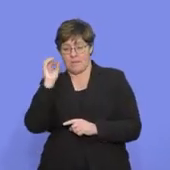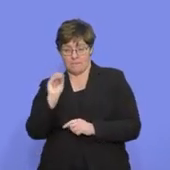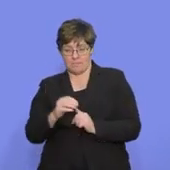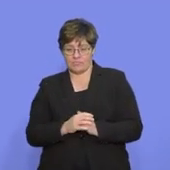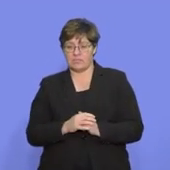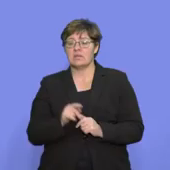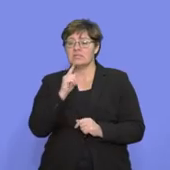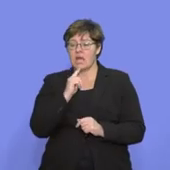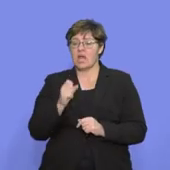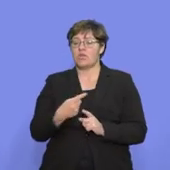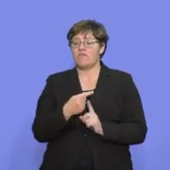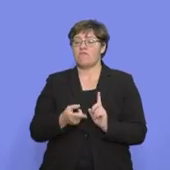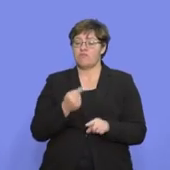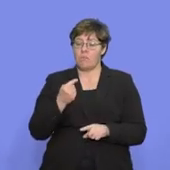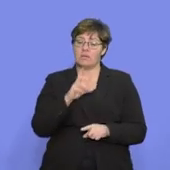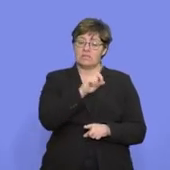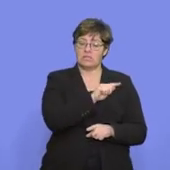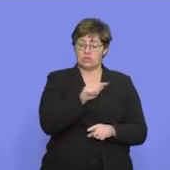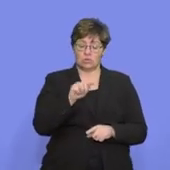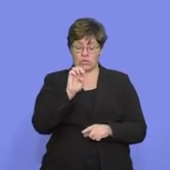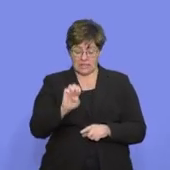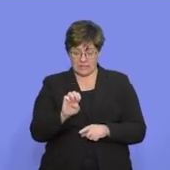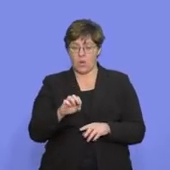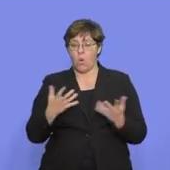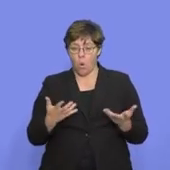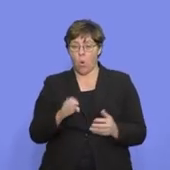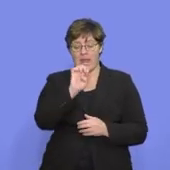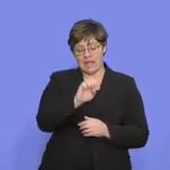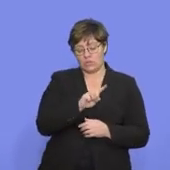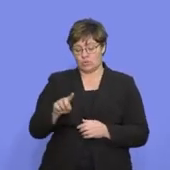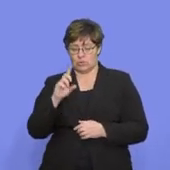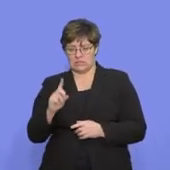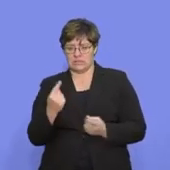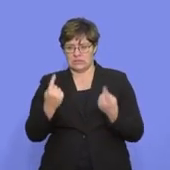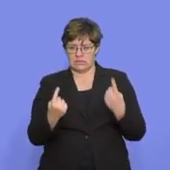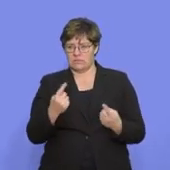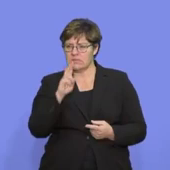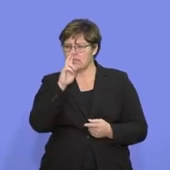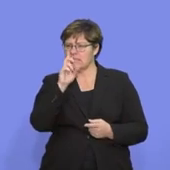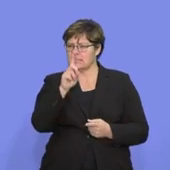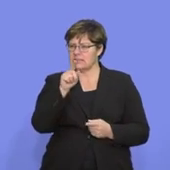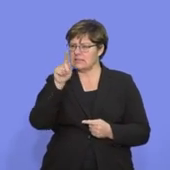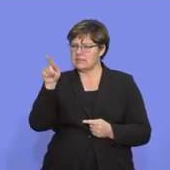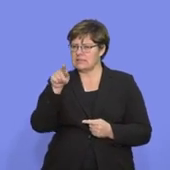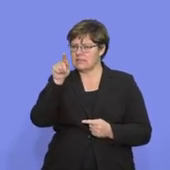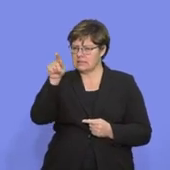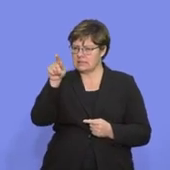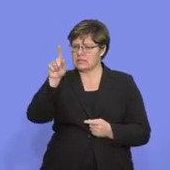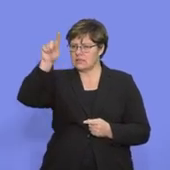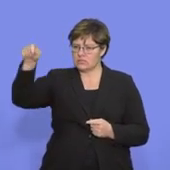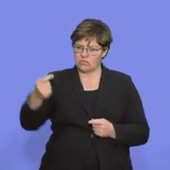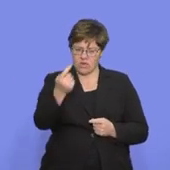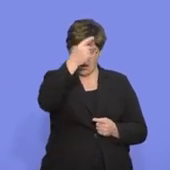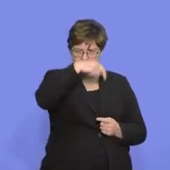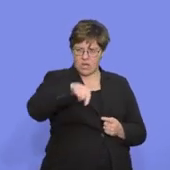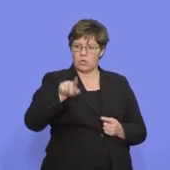from D to E or from E to D. Now if you look, there's D, right, so it's all the way around here to E,